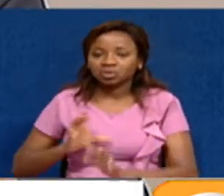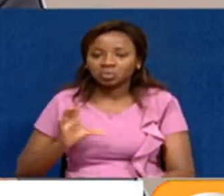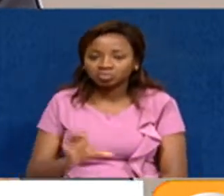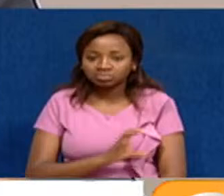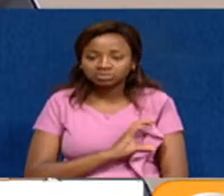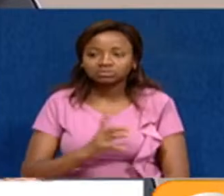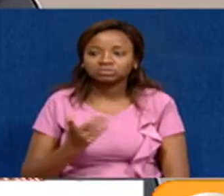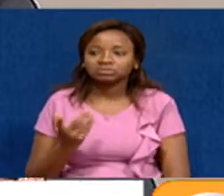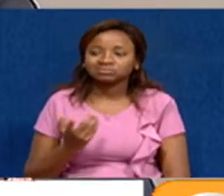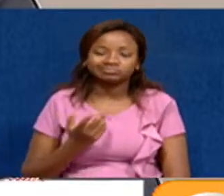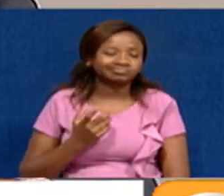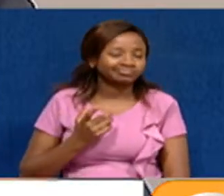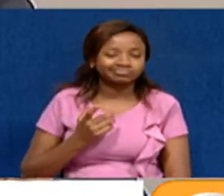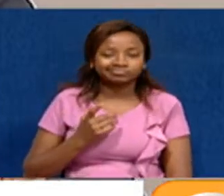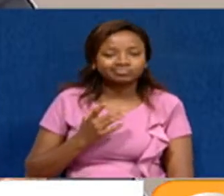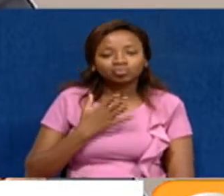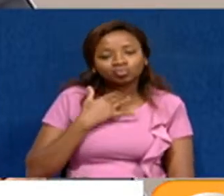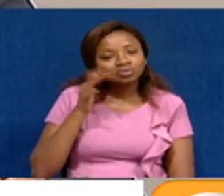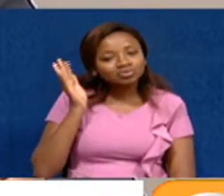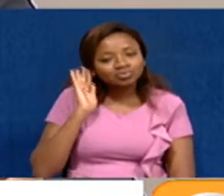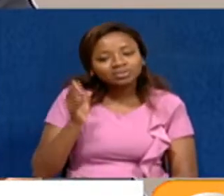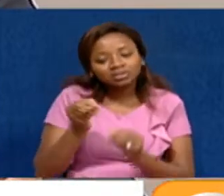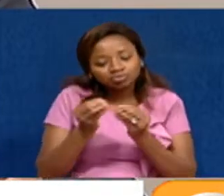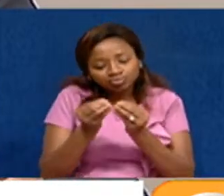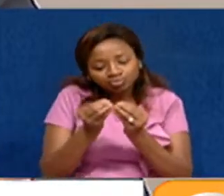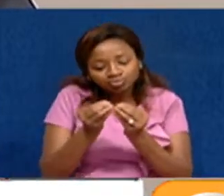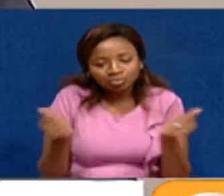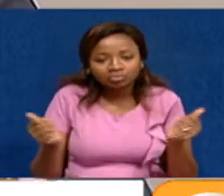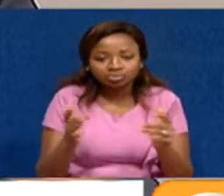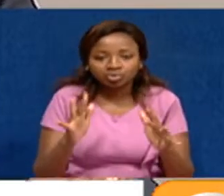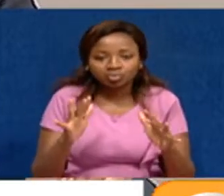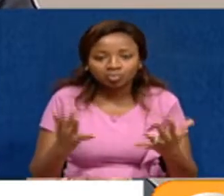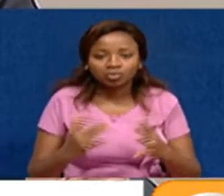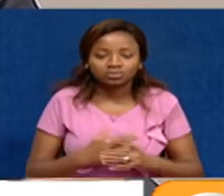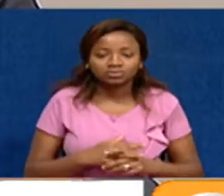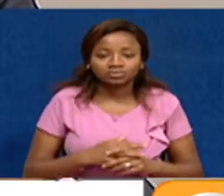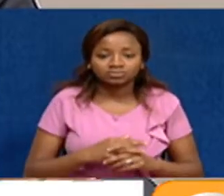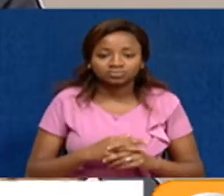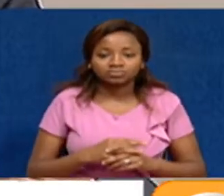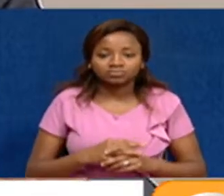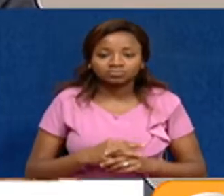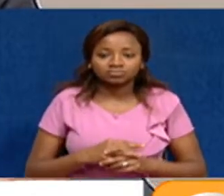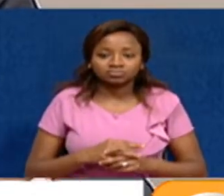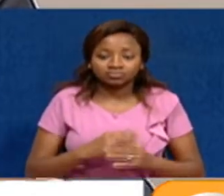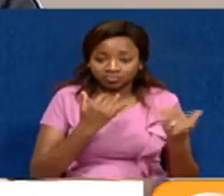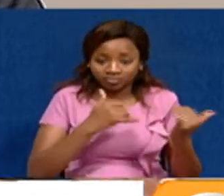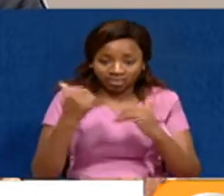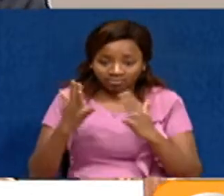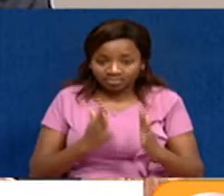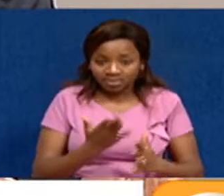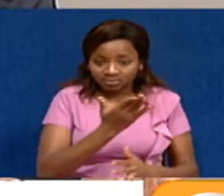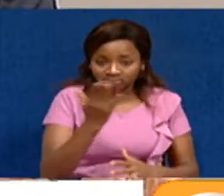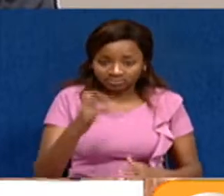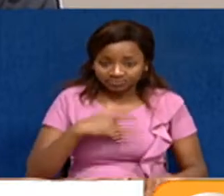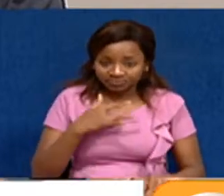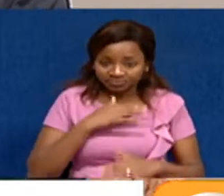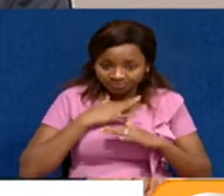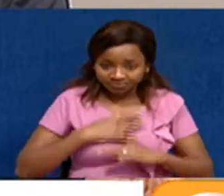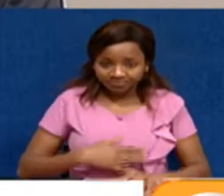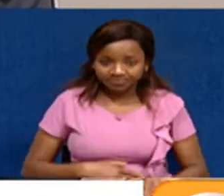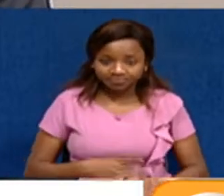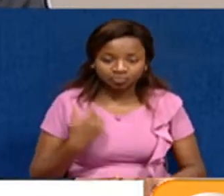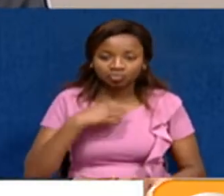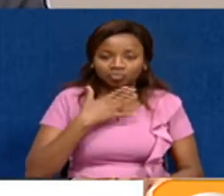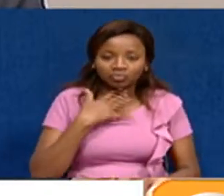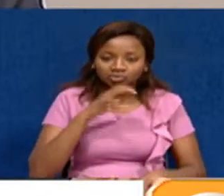committees. What I want to hear is solutions in terms of, is football distributed? Are the players in the right place? We're looking for